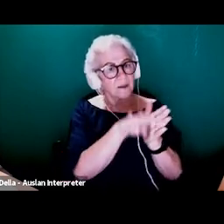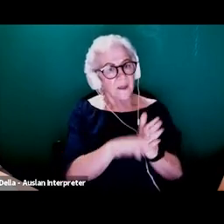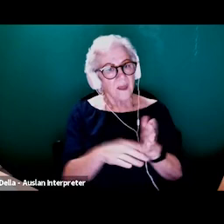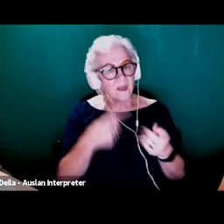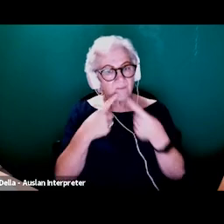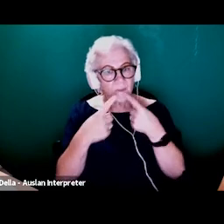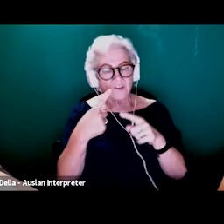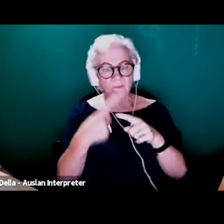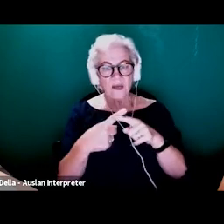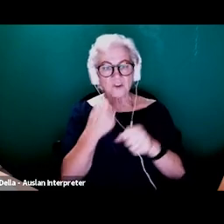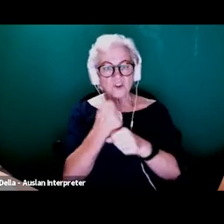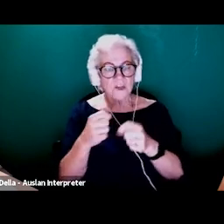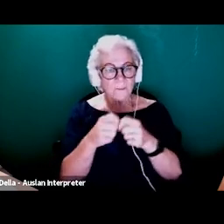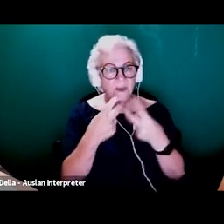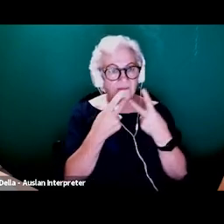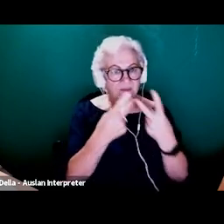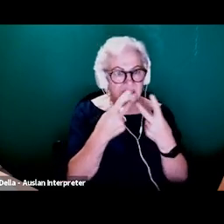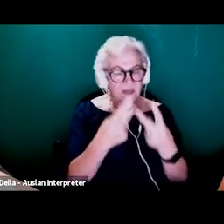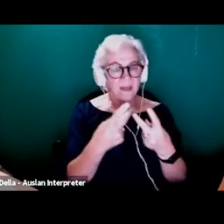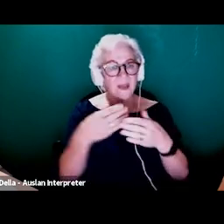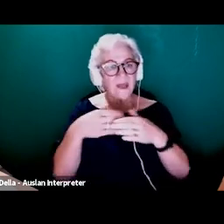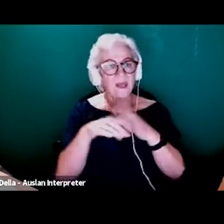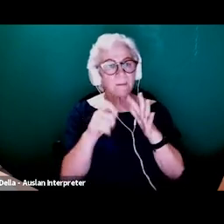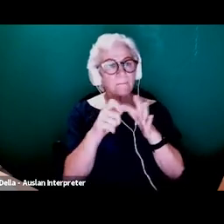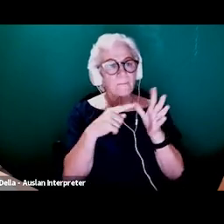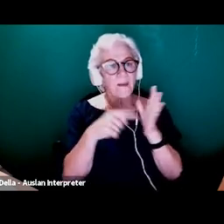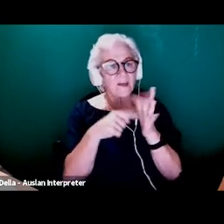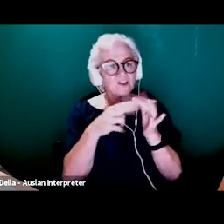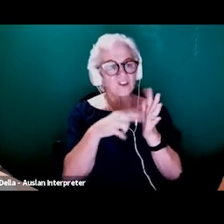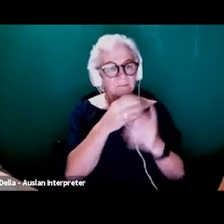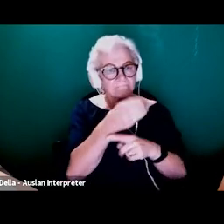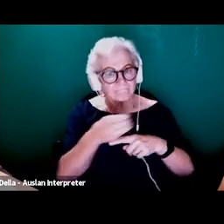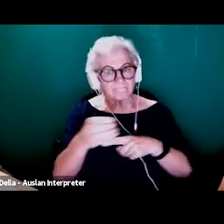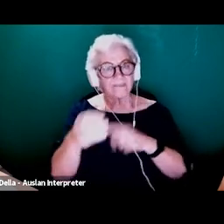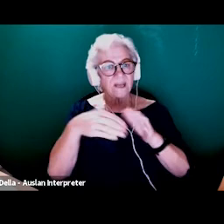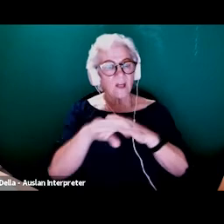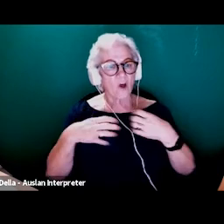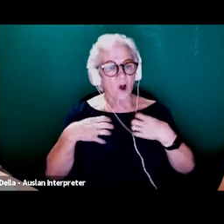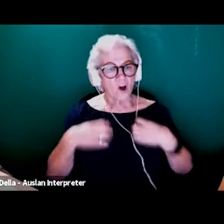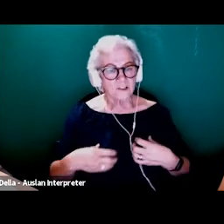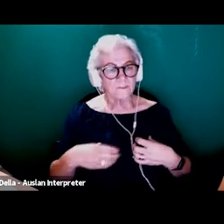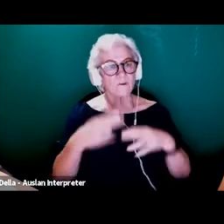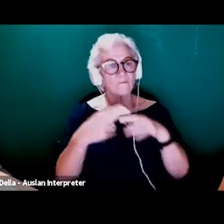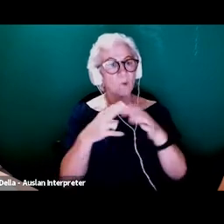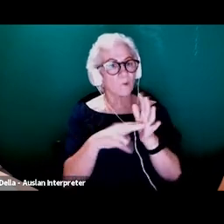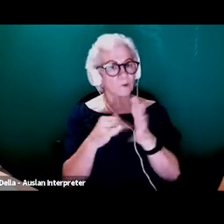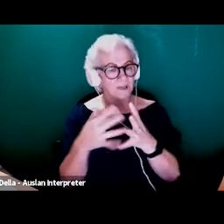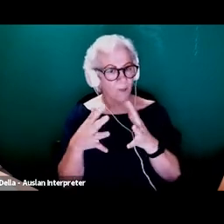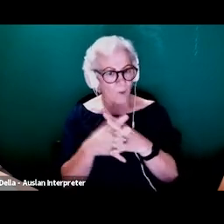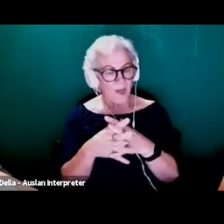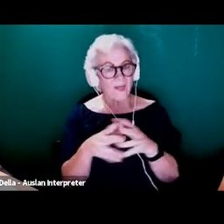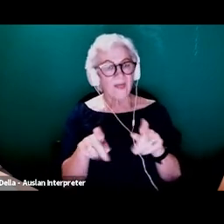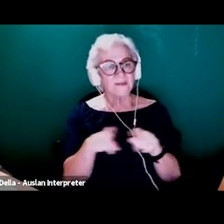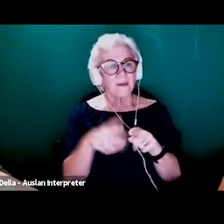as GP visits, inpatient admissions and ED presentations to New South Wales hospitals, as well as some